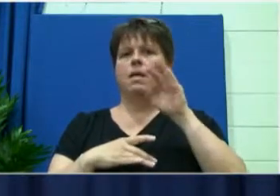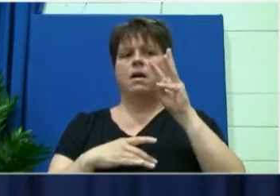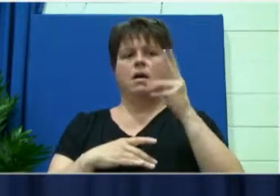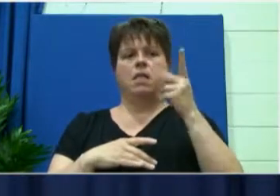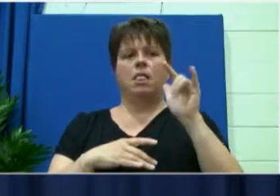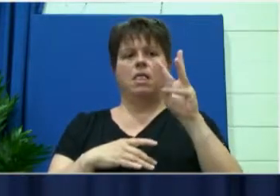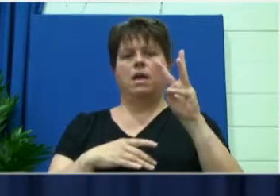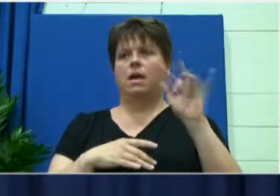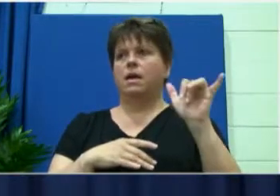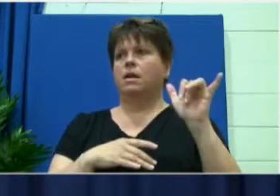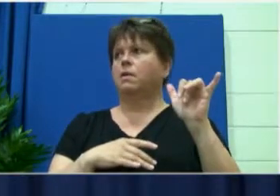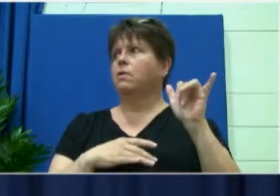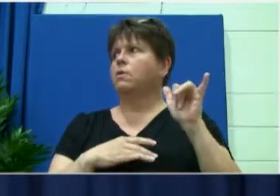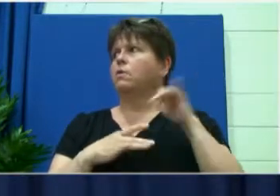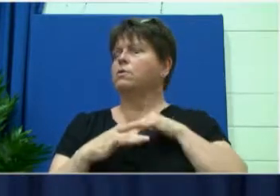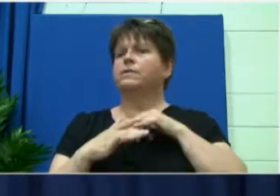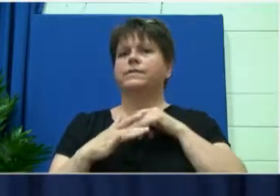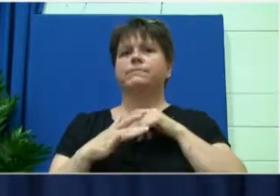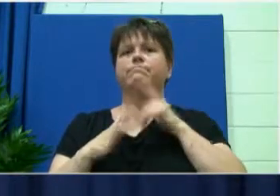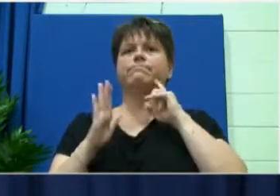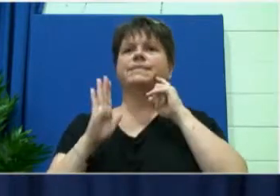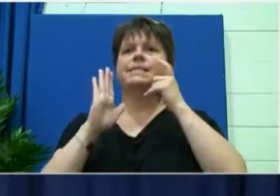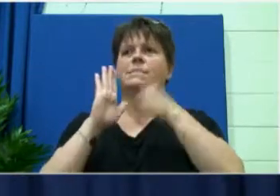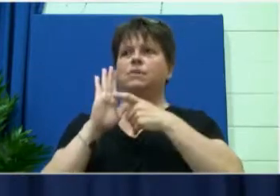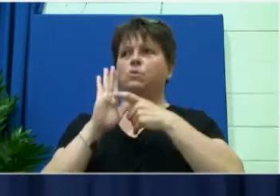were presented with the Distinguished Service Award.